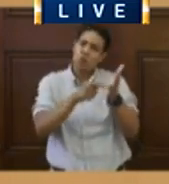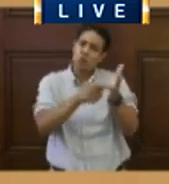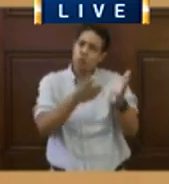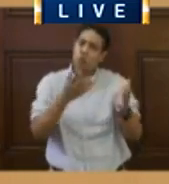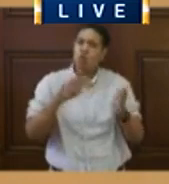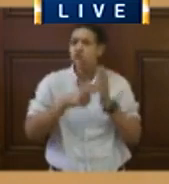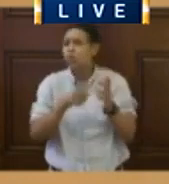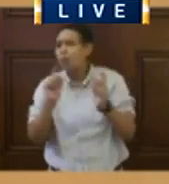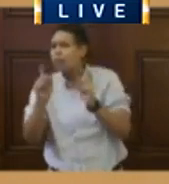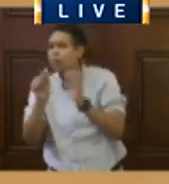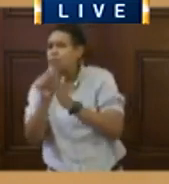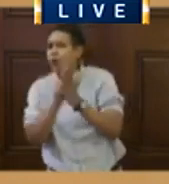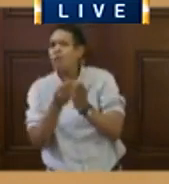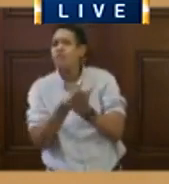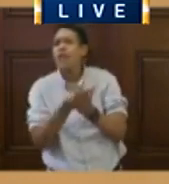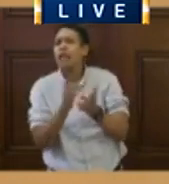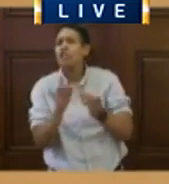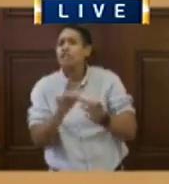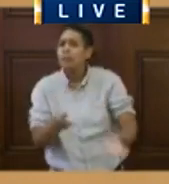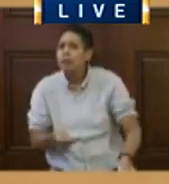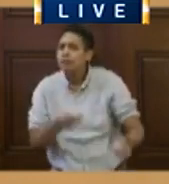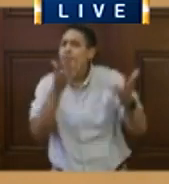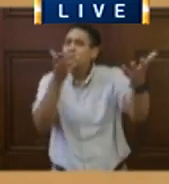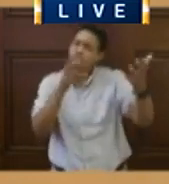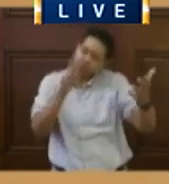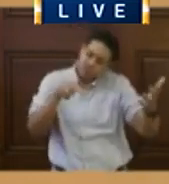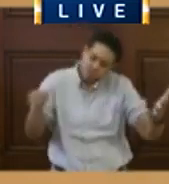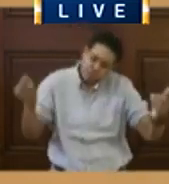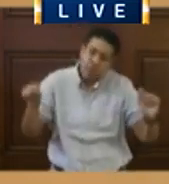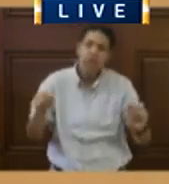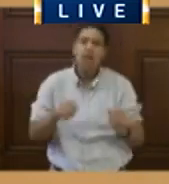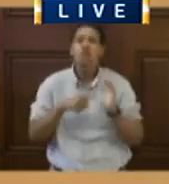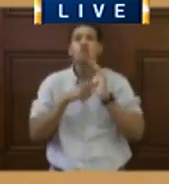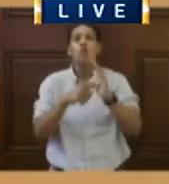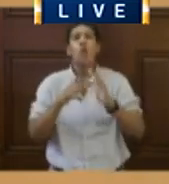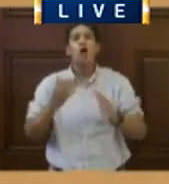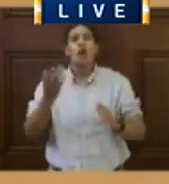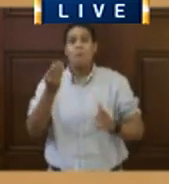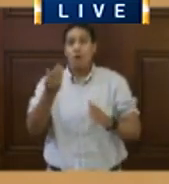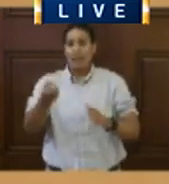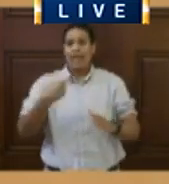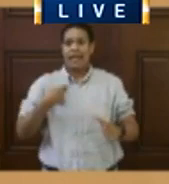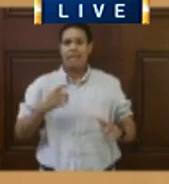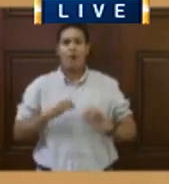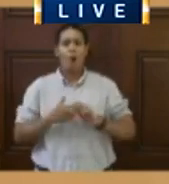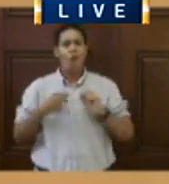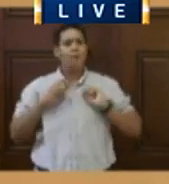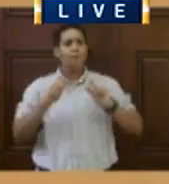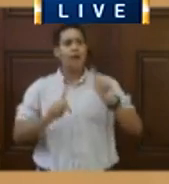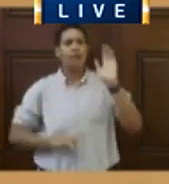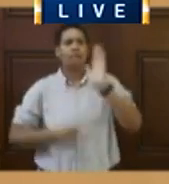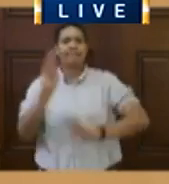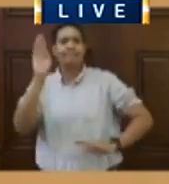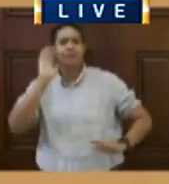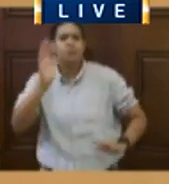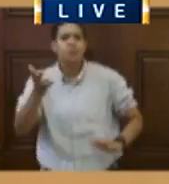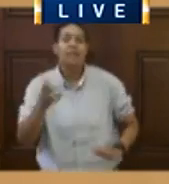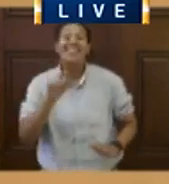accounts or financial statements. They'll submit a recovery plan. What is it they're doing? And importantly, that recovery plan needs to